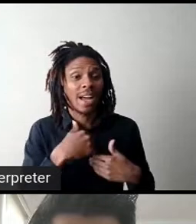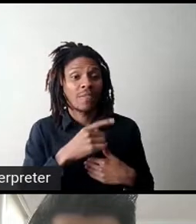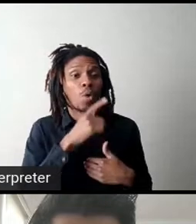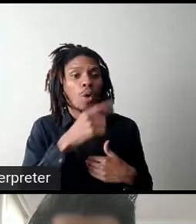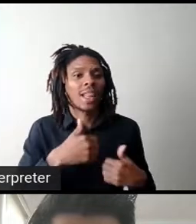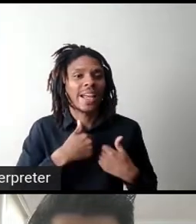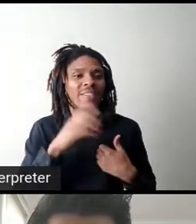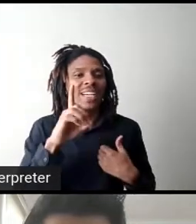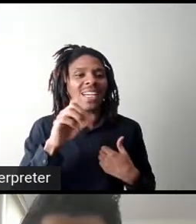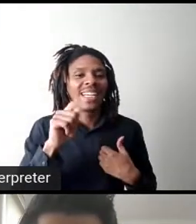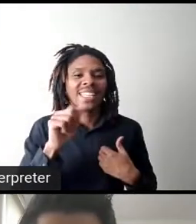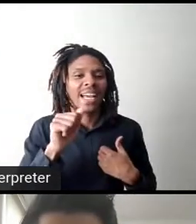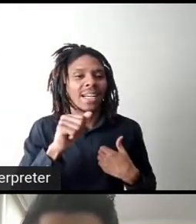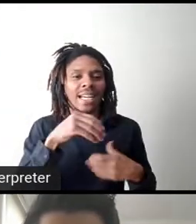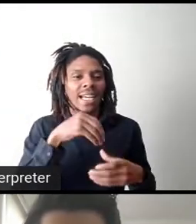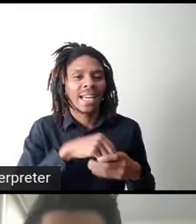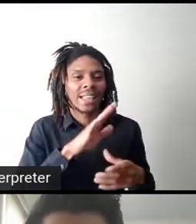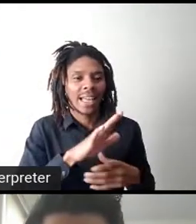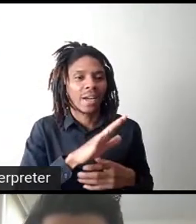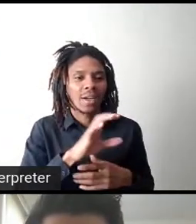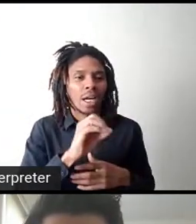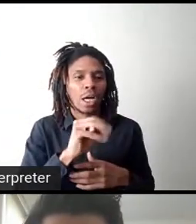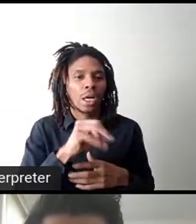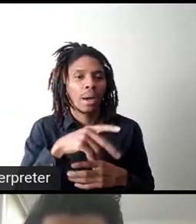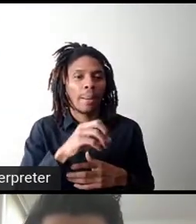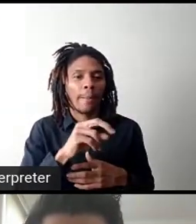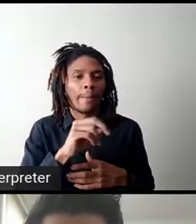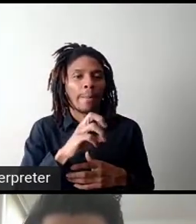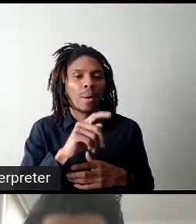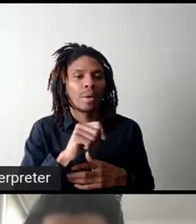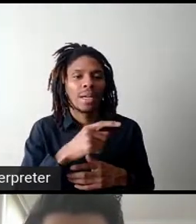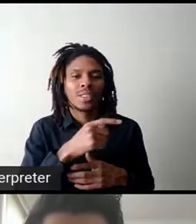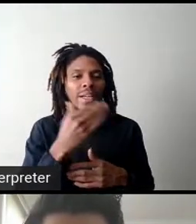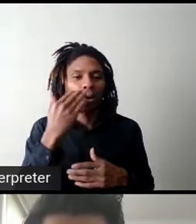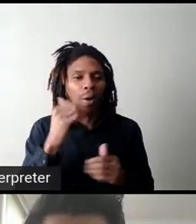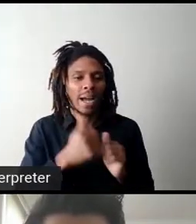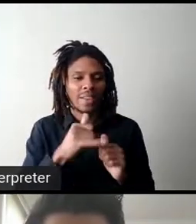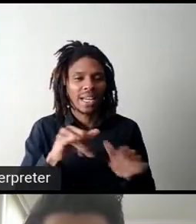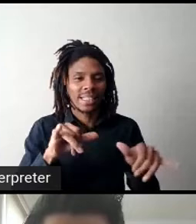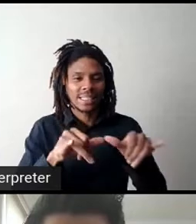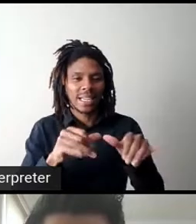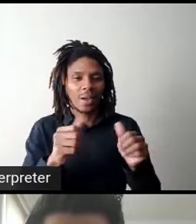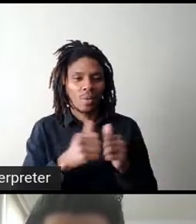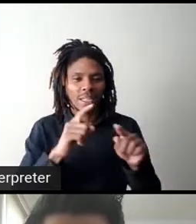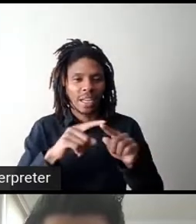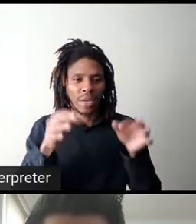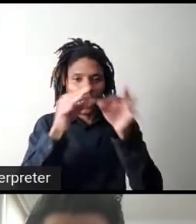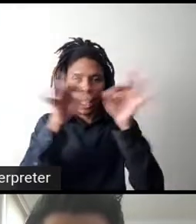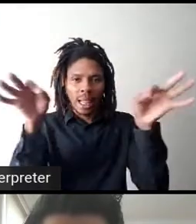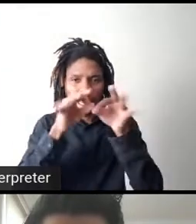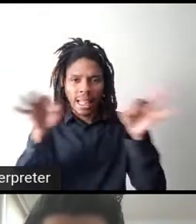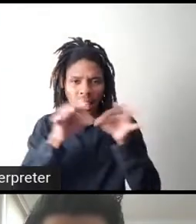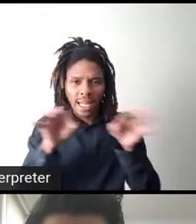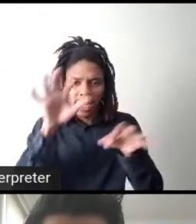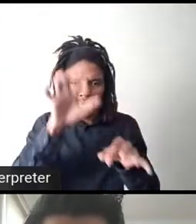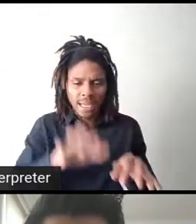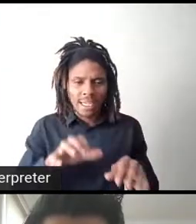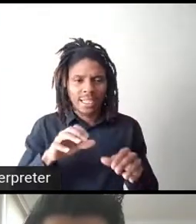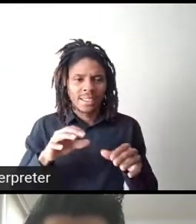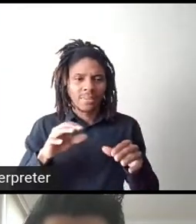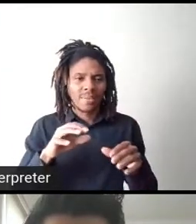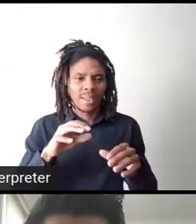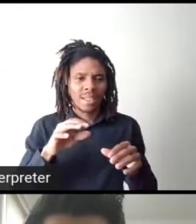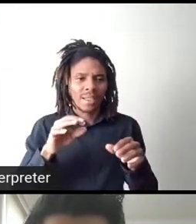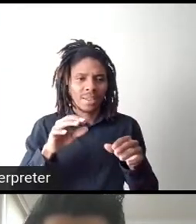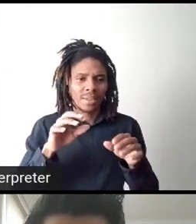data inside of their components. So they don't actually know how their component scales with different length of text, different sizes of images, and so on and so